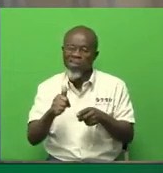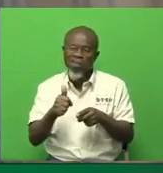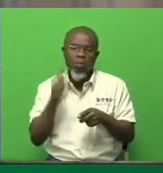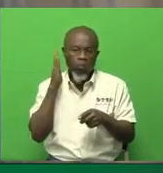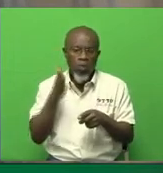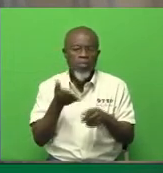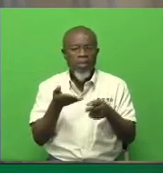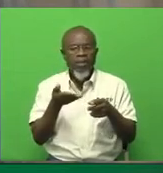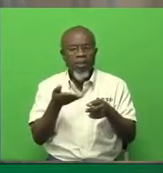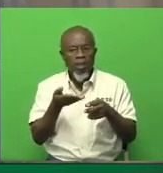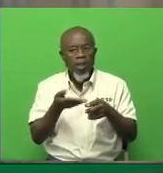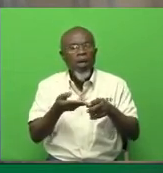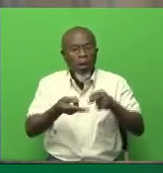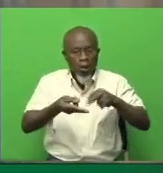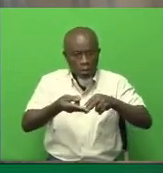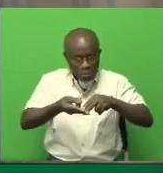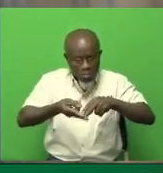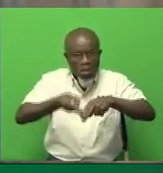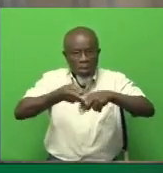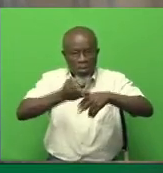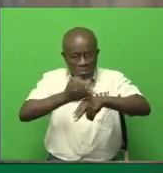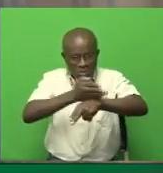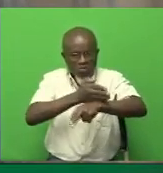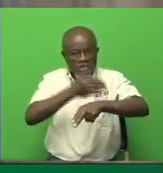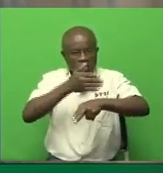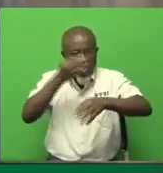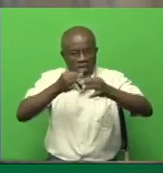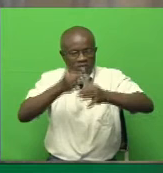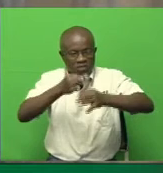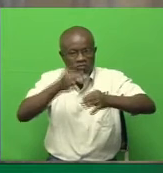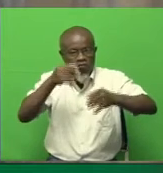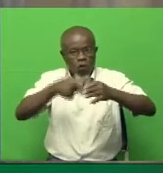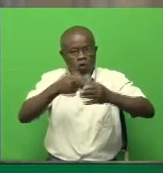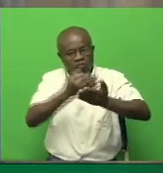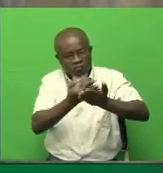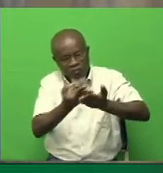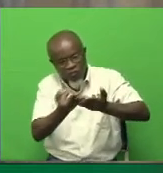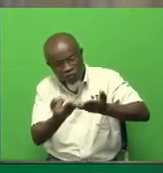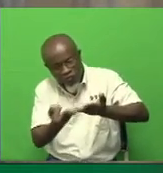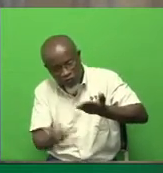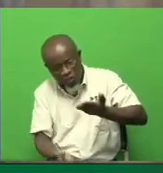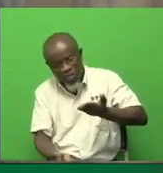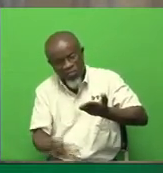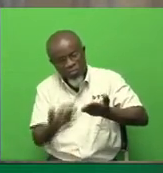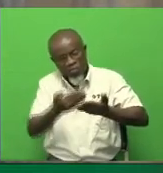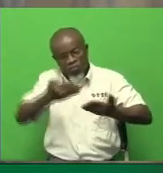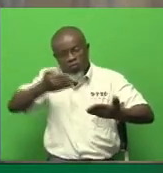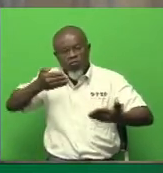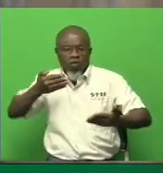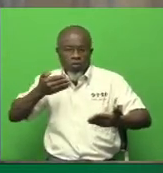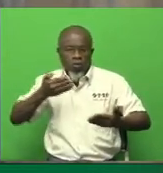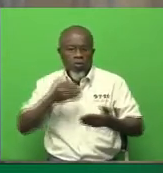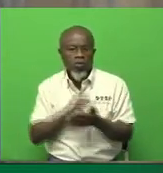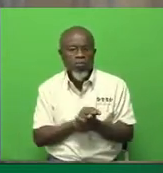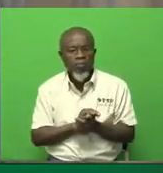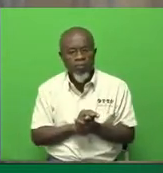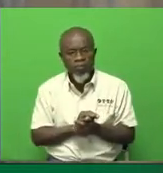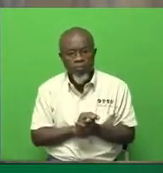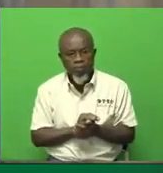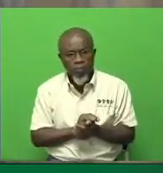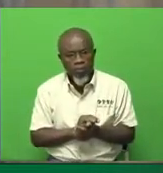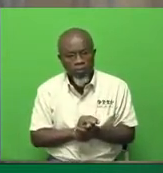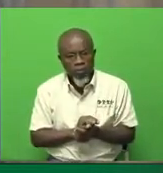the government has also placed a lot of its effort on seeking natural gas from Venezuela and that has not materialized